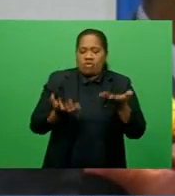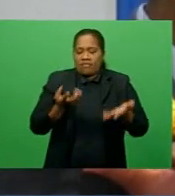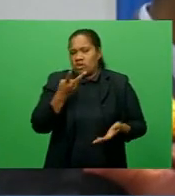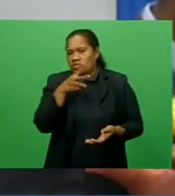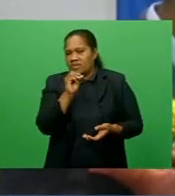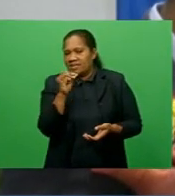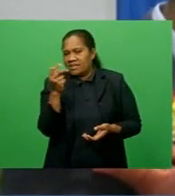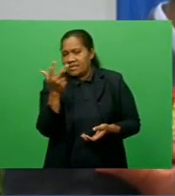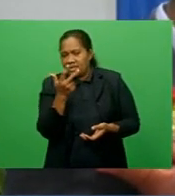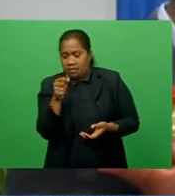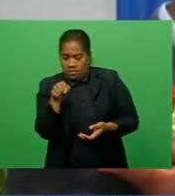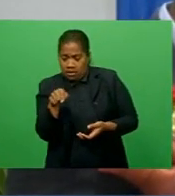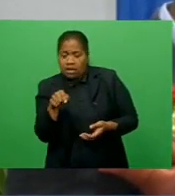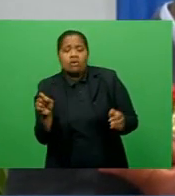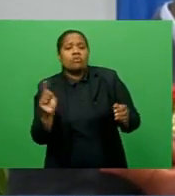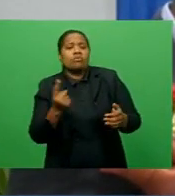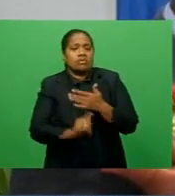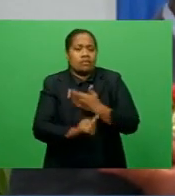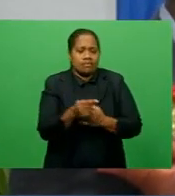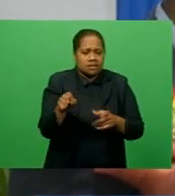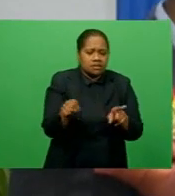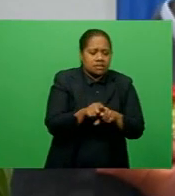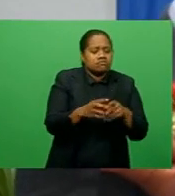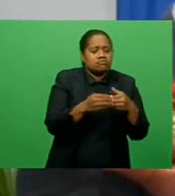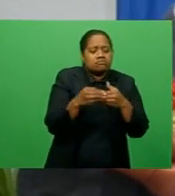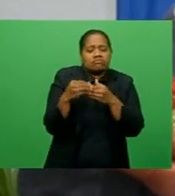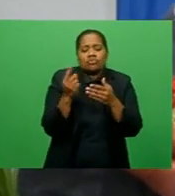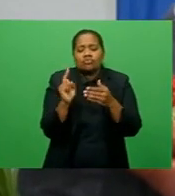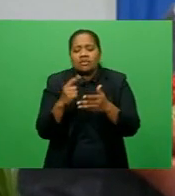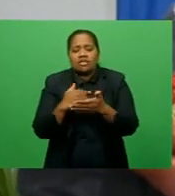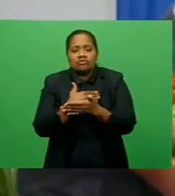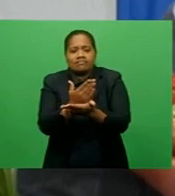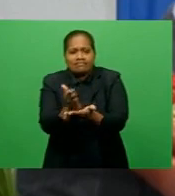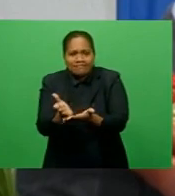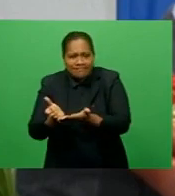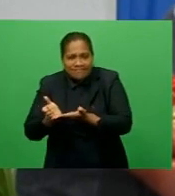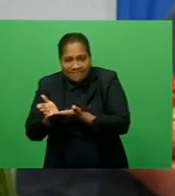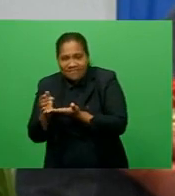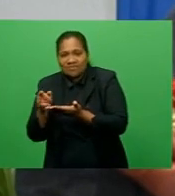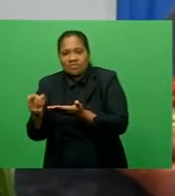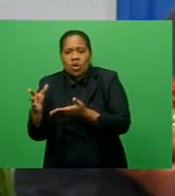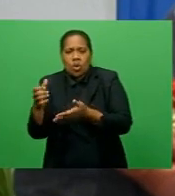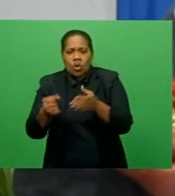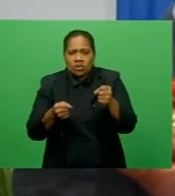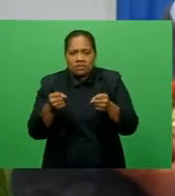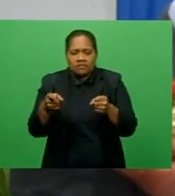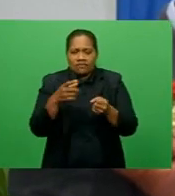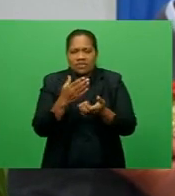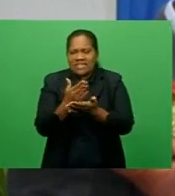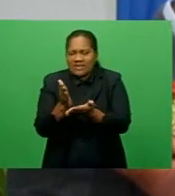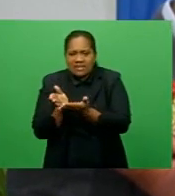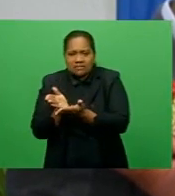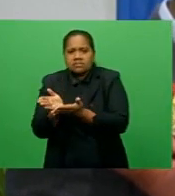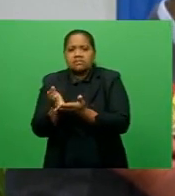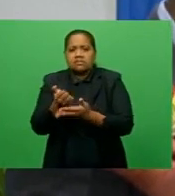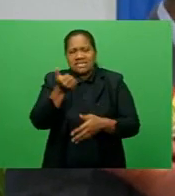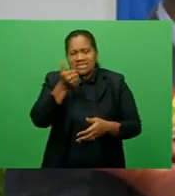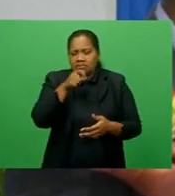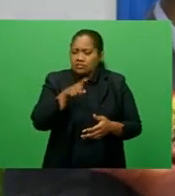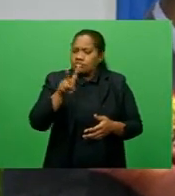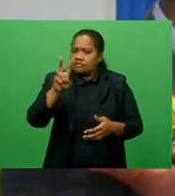also led to an increase of shareholding dividends from 16.24 million